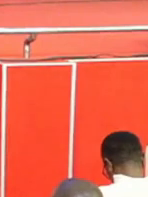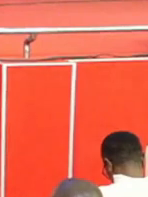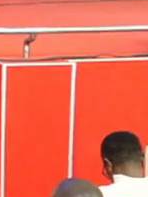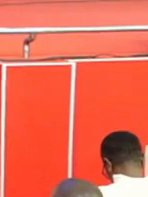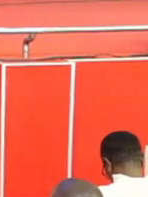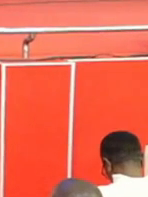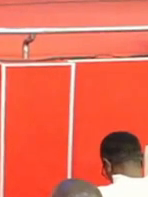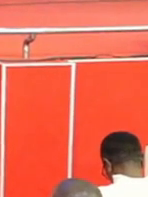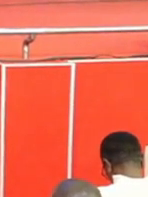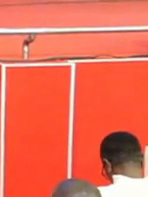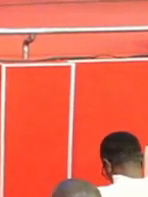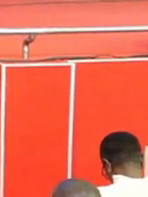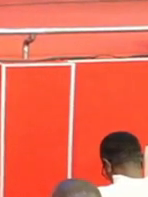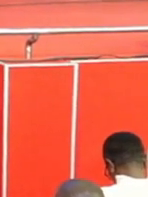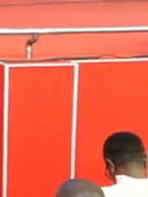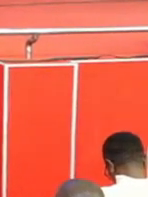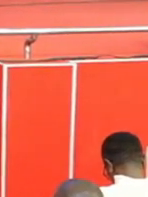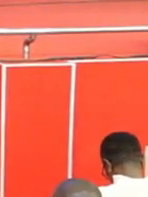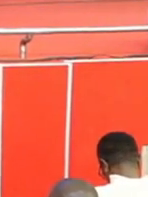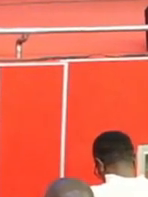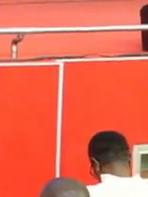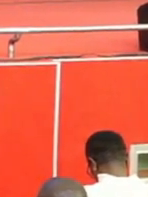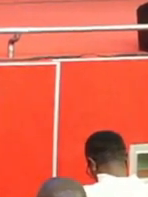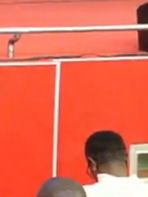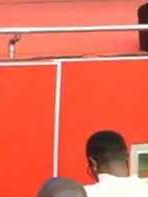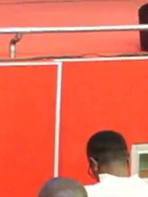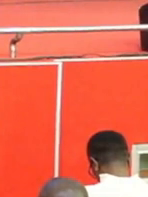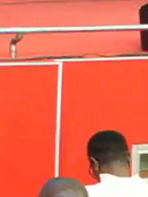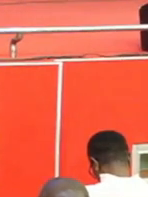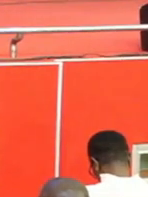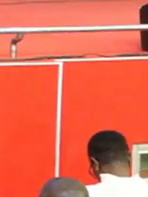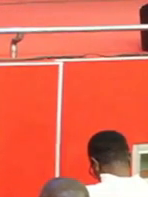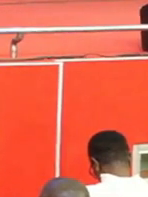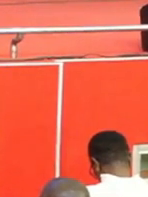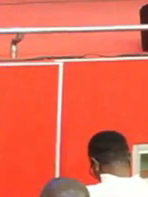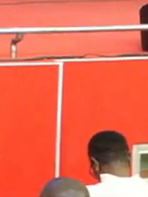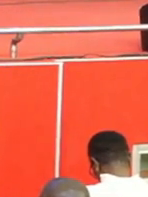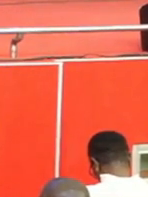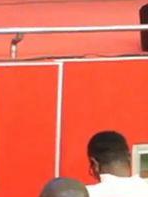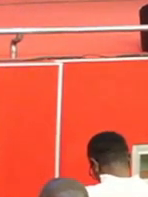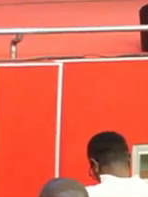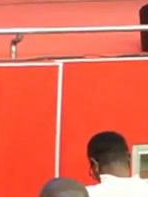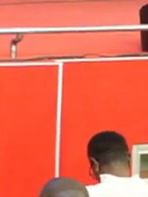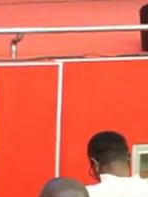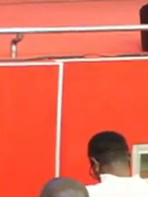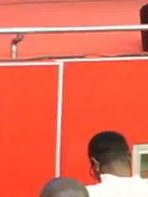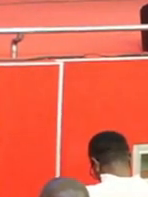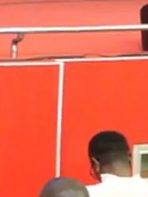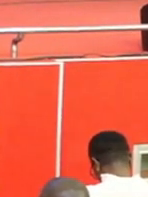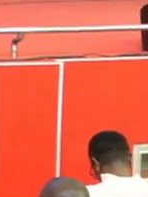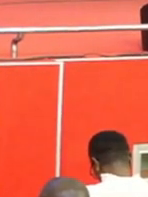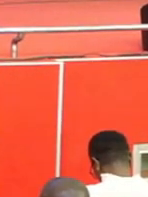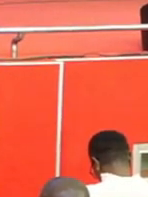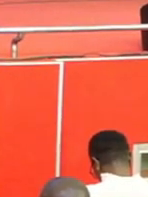the wilderness taking care of the father-in-law's sheep. Ana shughuli pale nyikani akishughulikia na kuchunga mifugo ya babake. And then suddenly he